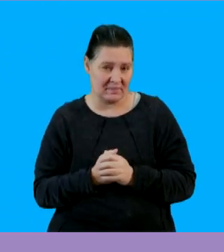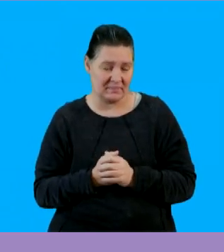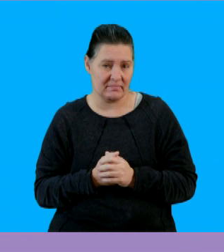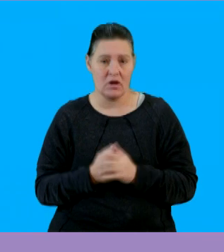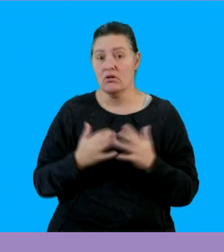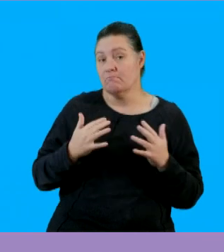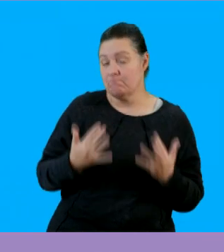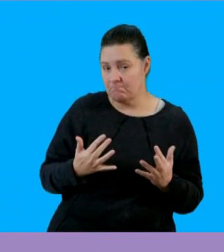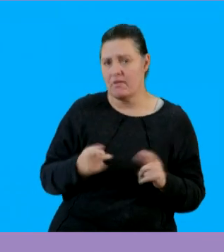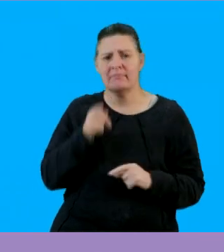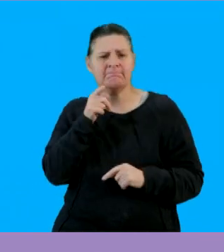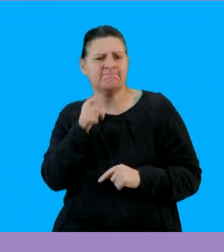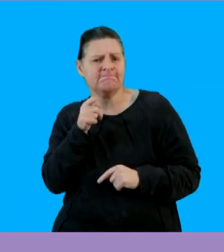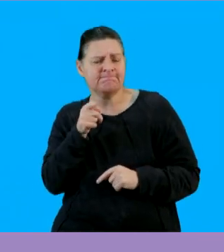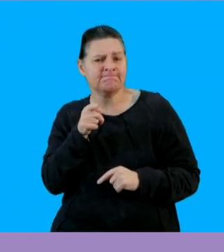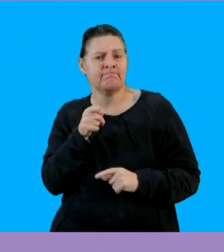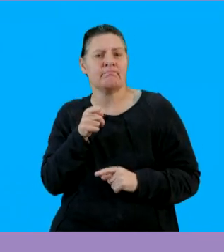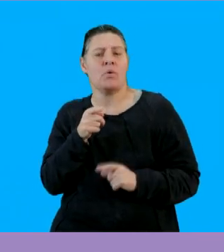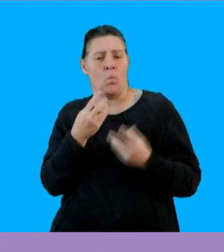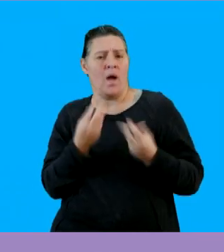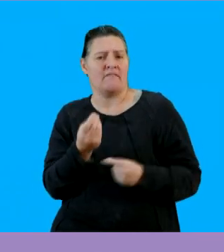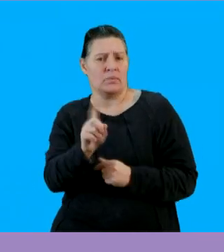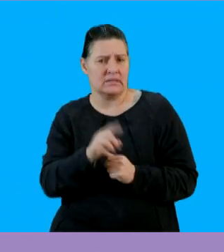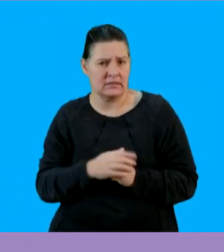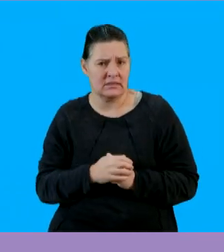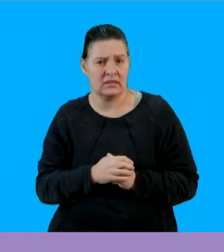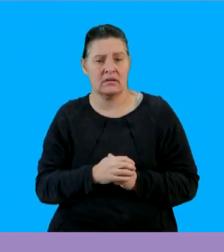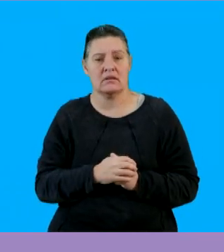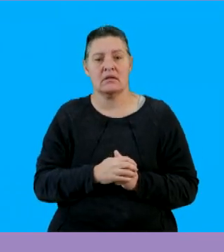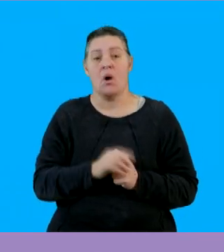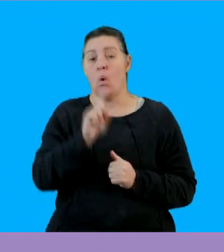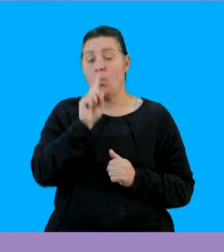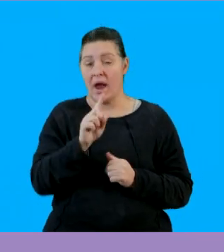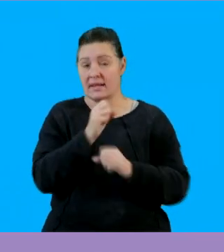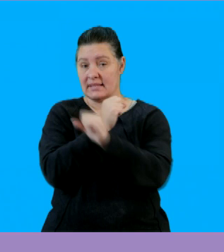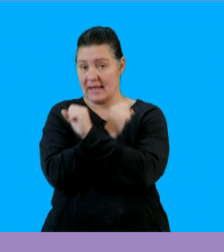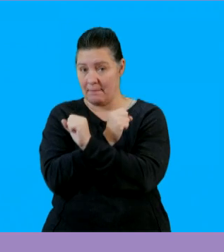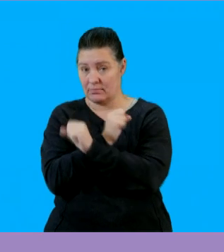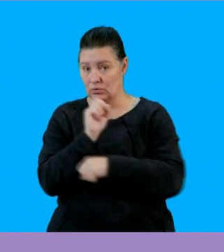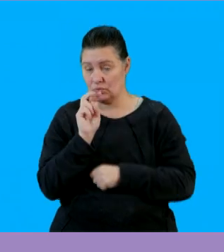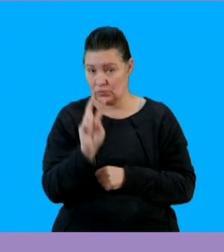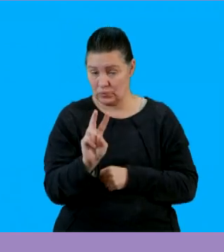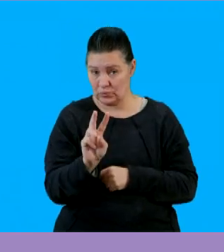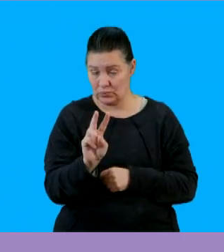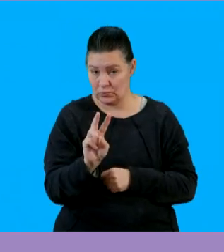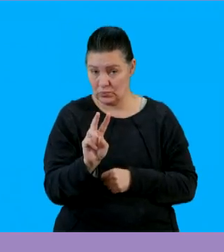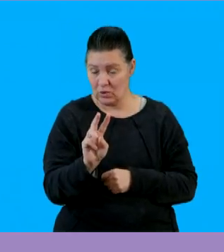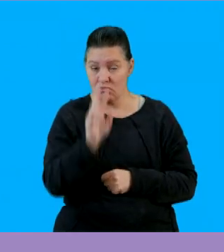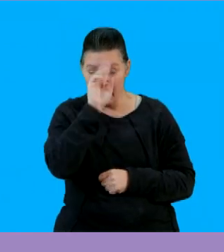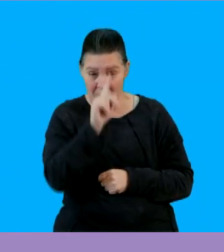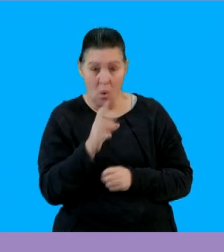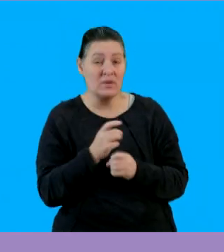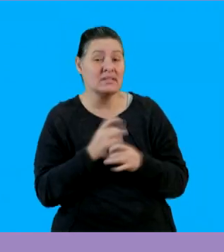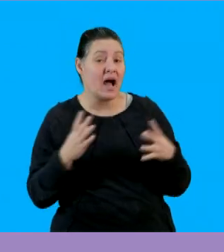next example. So now this one here, we have 1 multiplied by